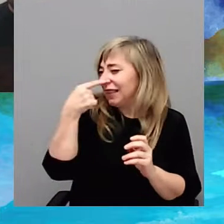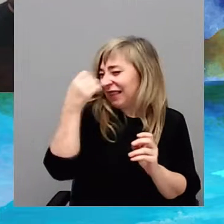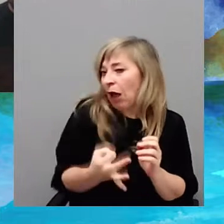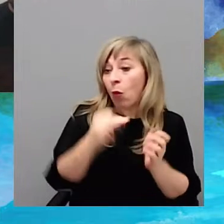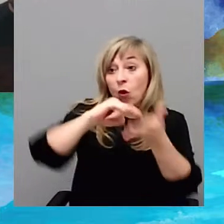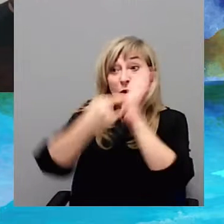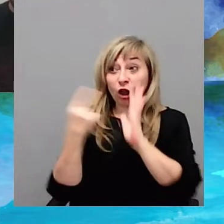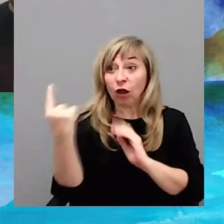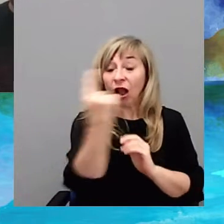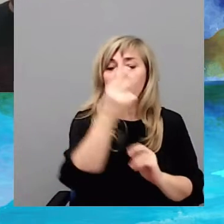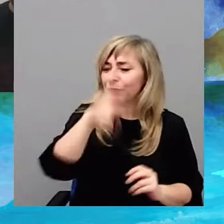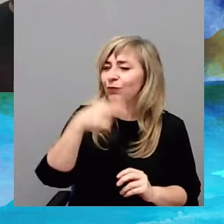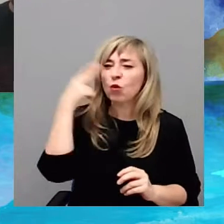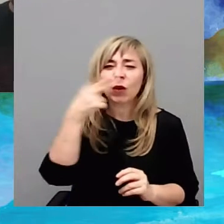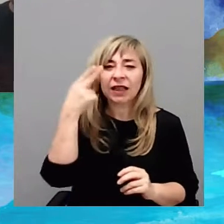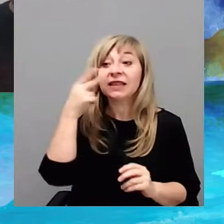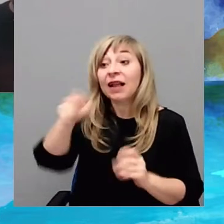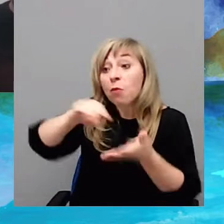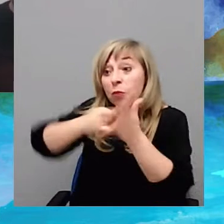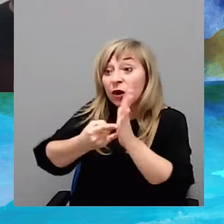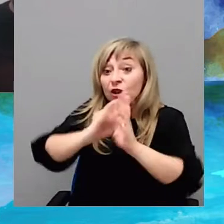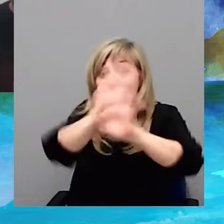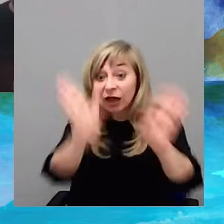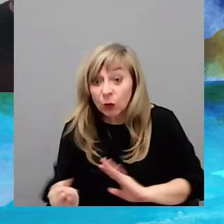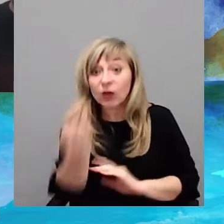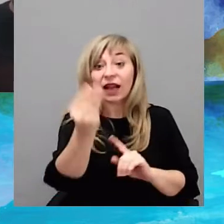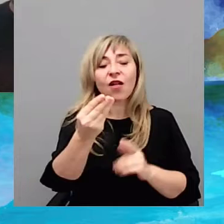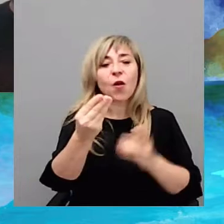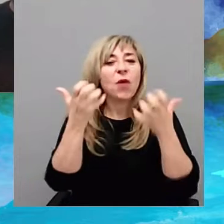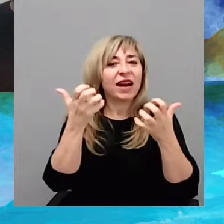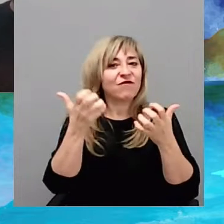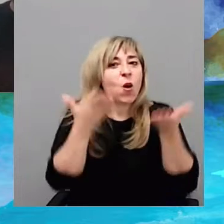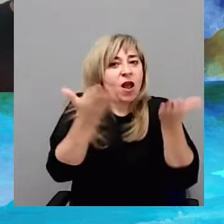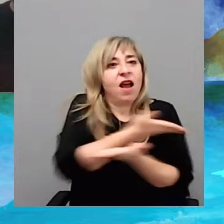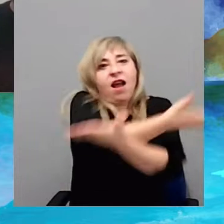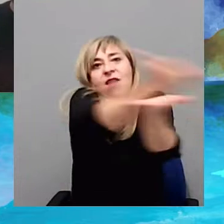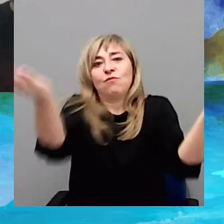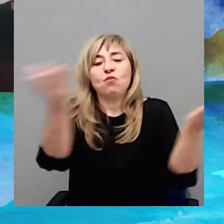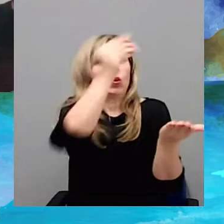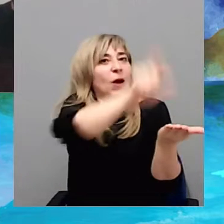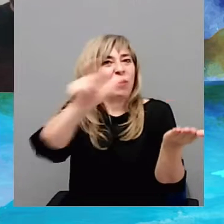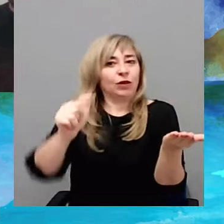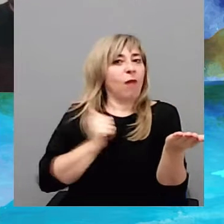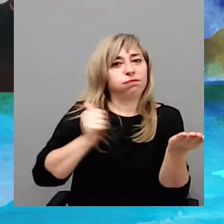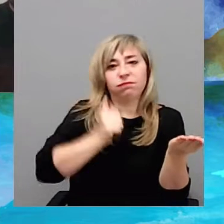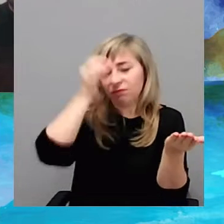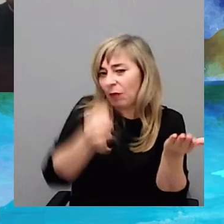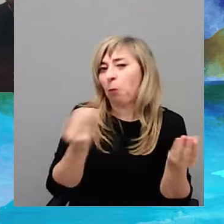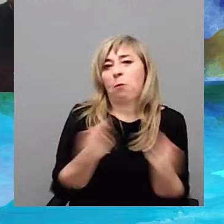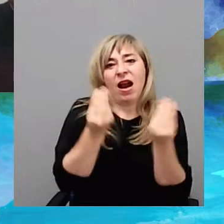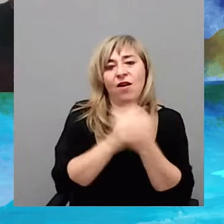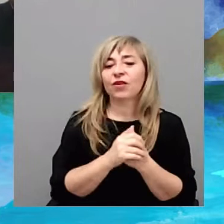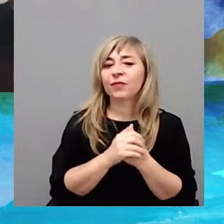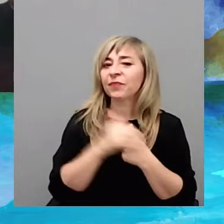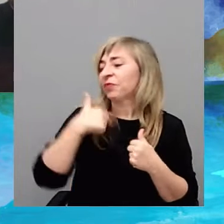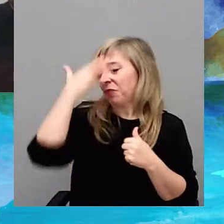interesting. And many people can benefit from these because really at the end of the day, they're doing all of this,